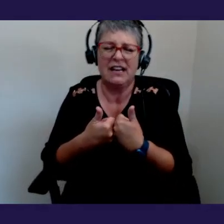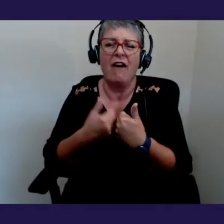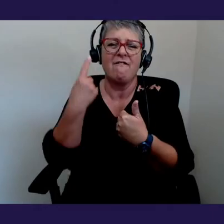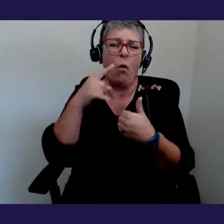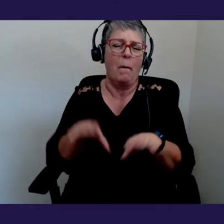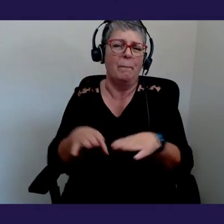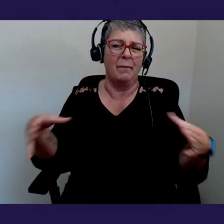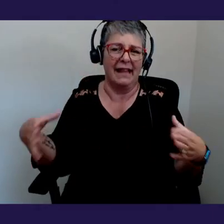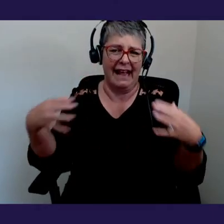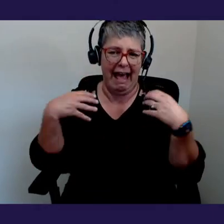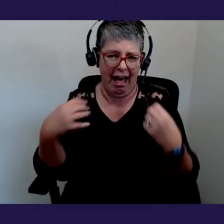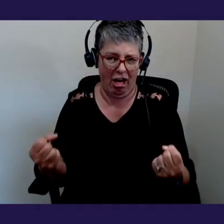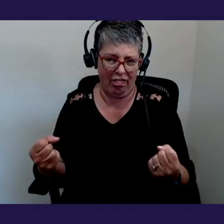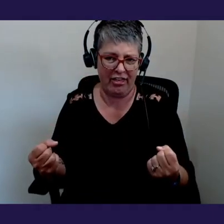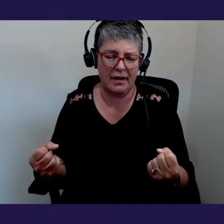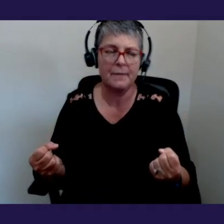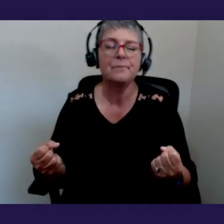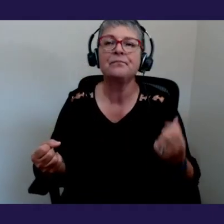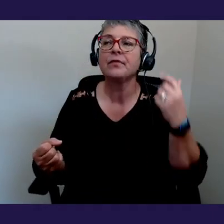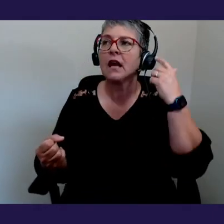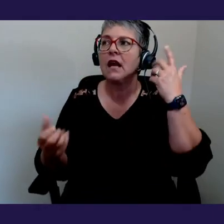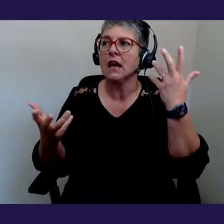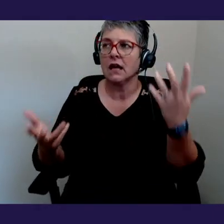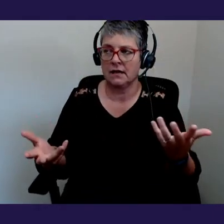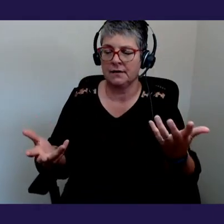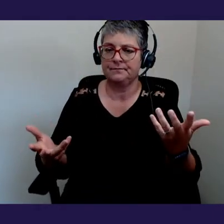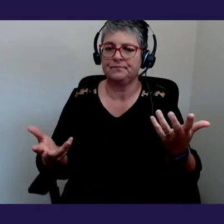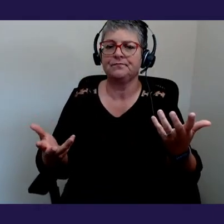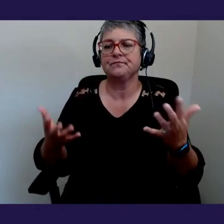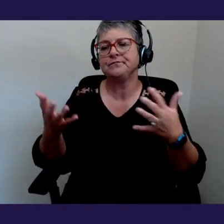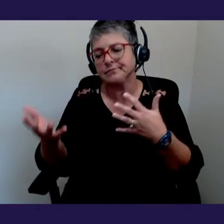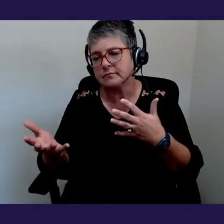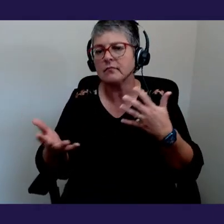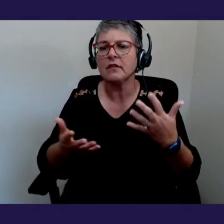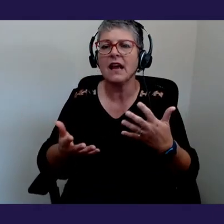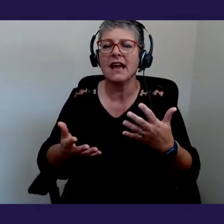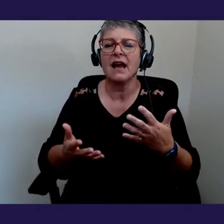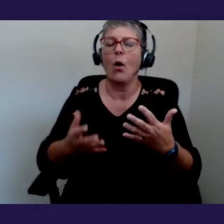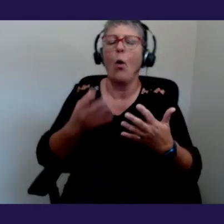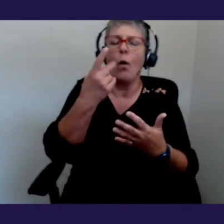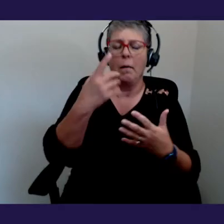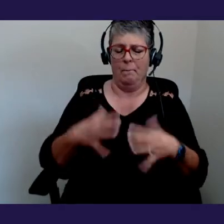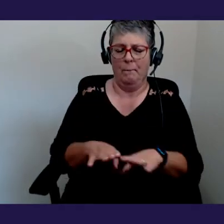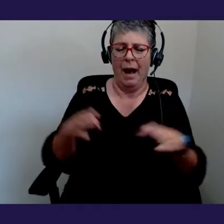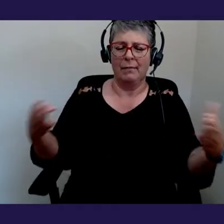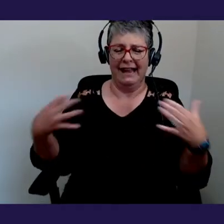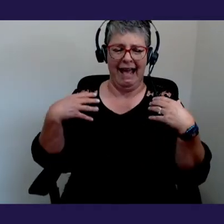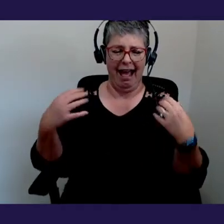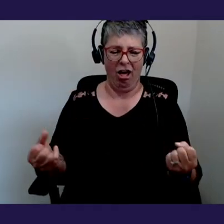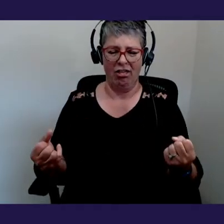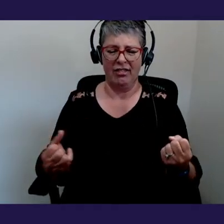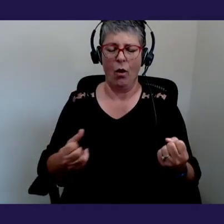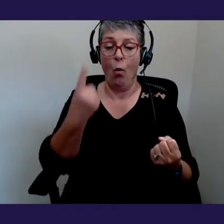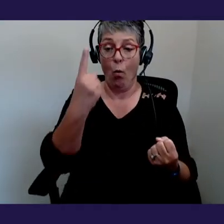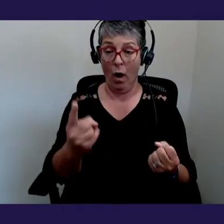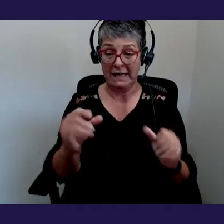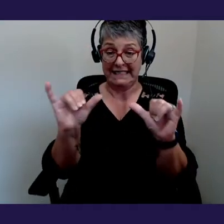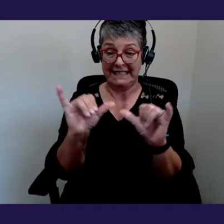an amorphous. It's not a one-size-fits-all field, right? We